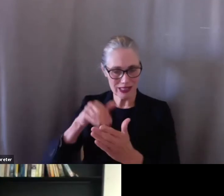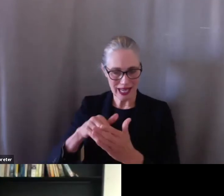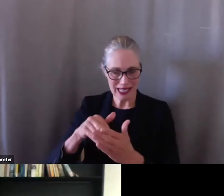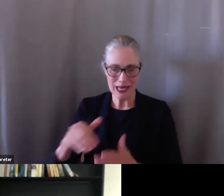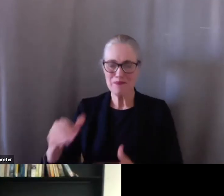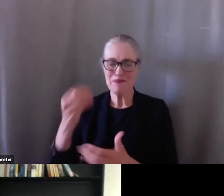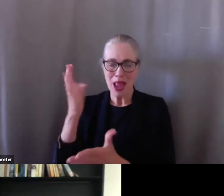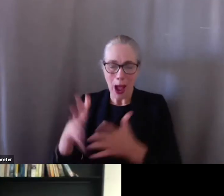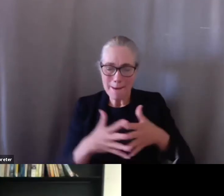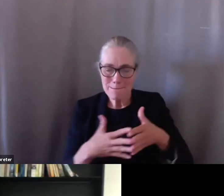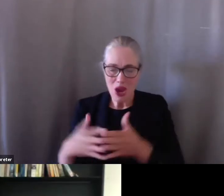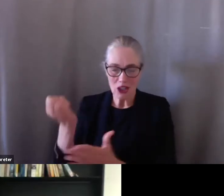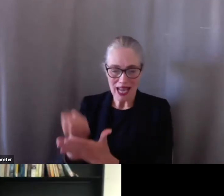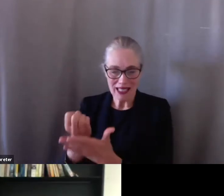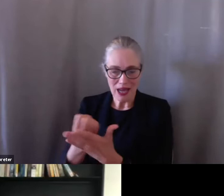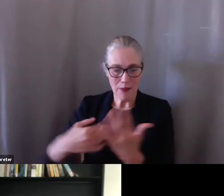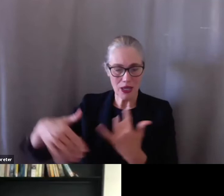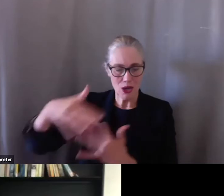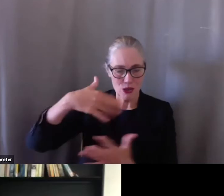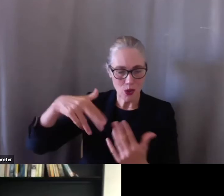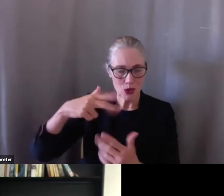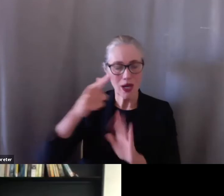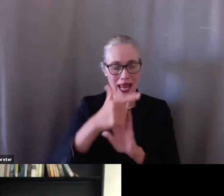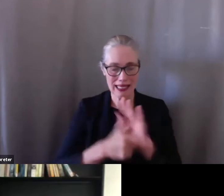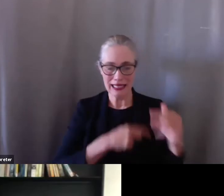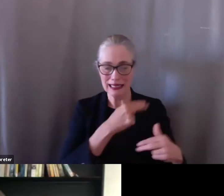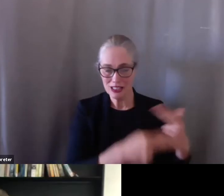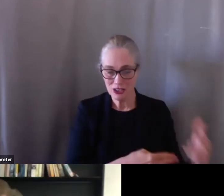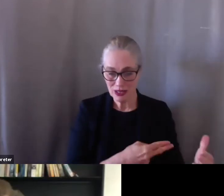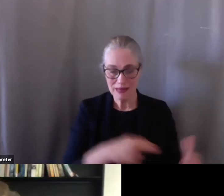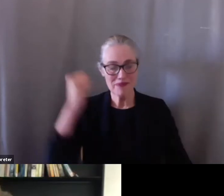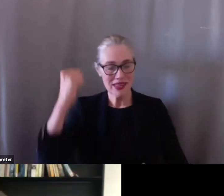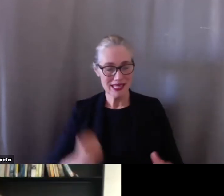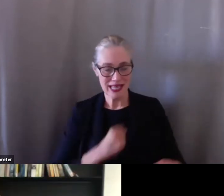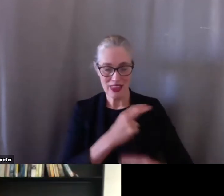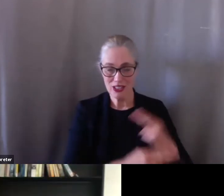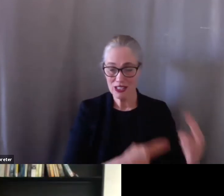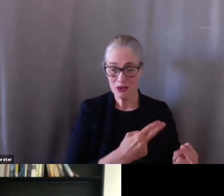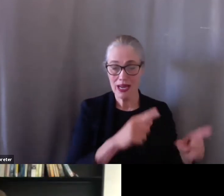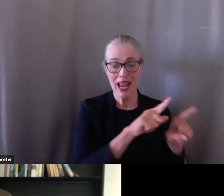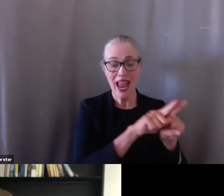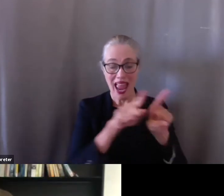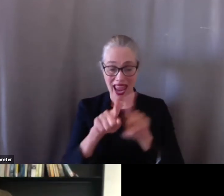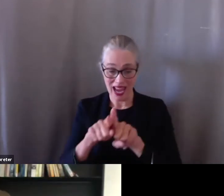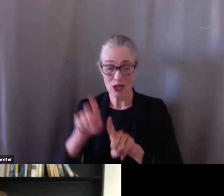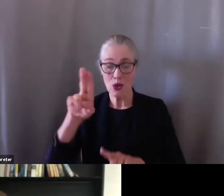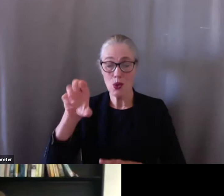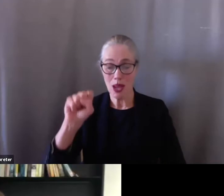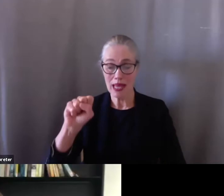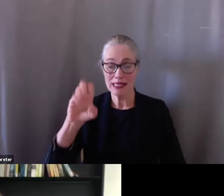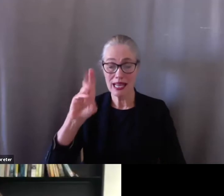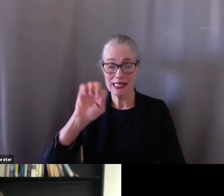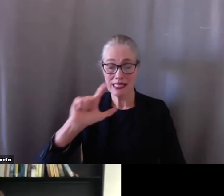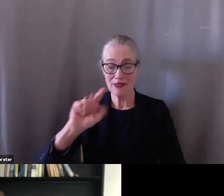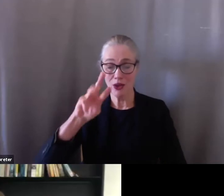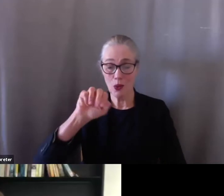the Confederate Nation. Professor Majewski has also published numerous articles, reviews, and book chapters in his fields of